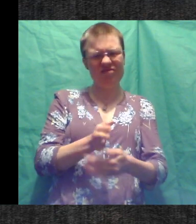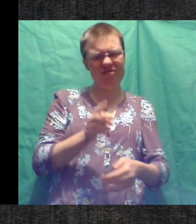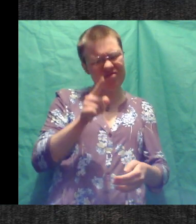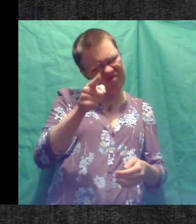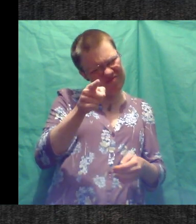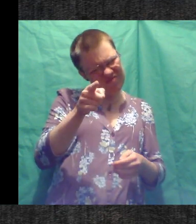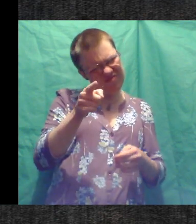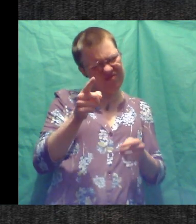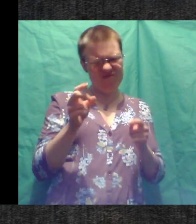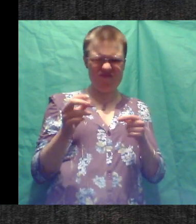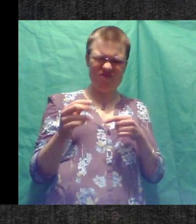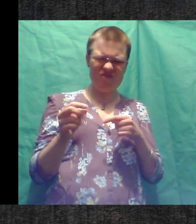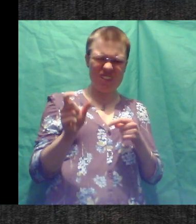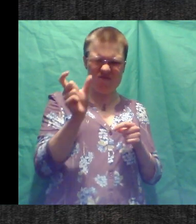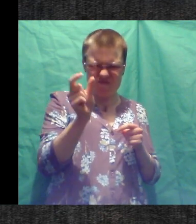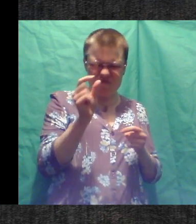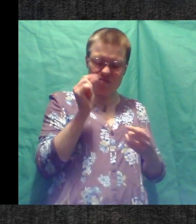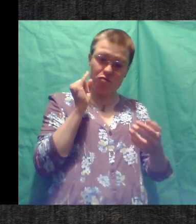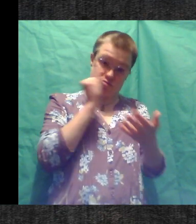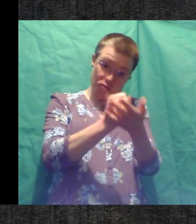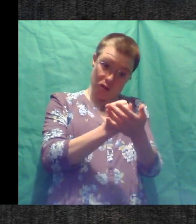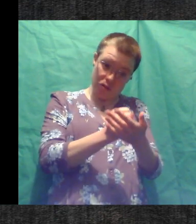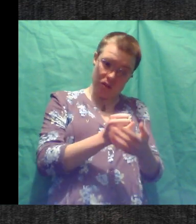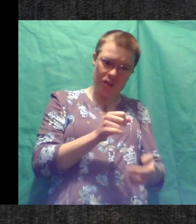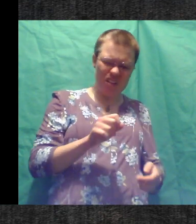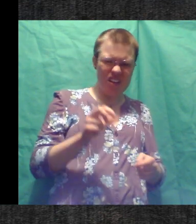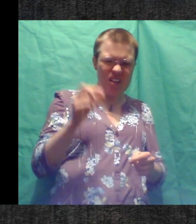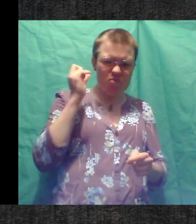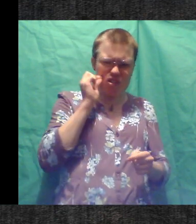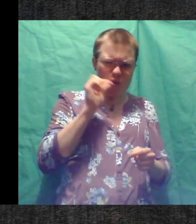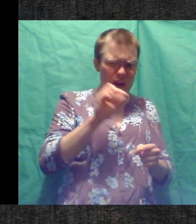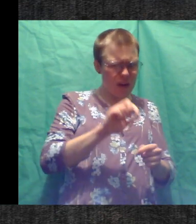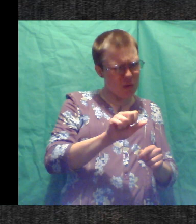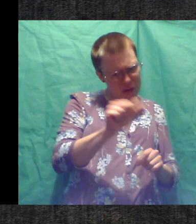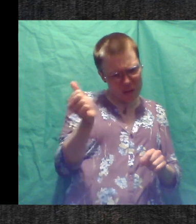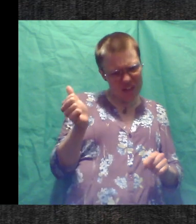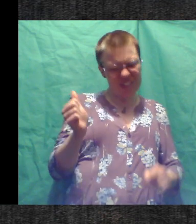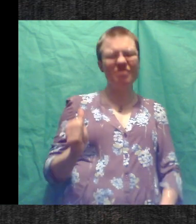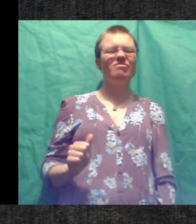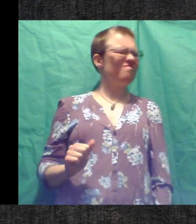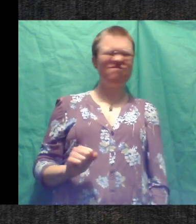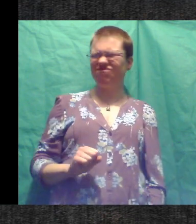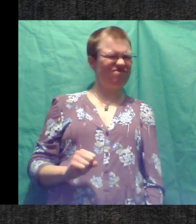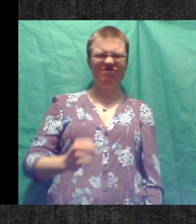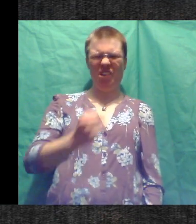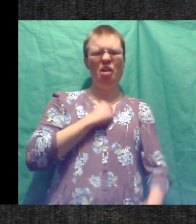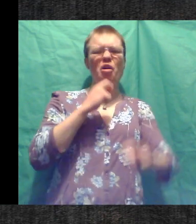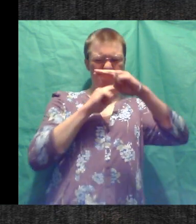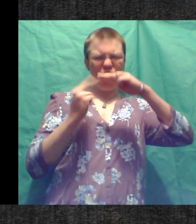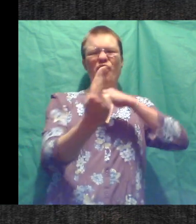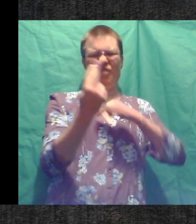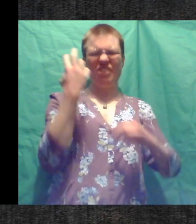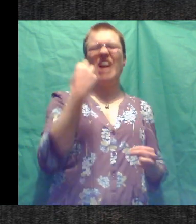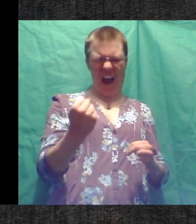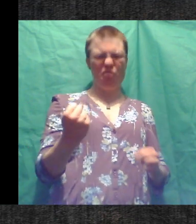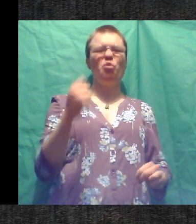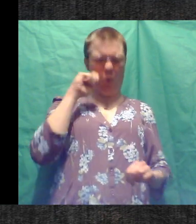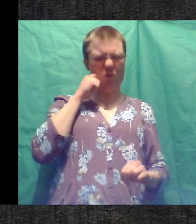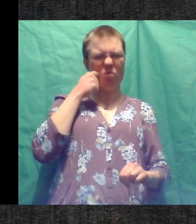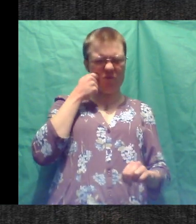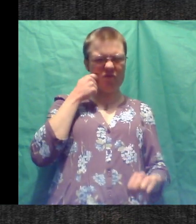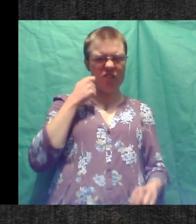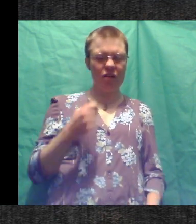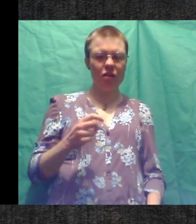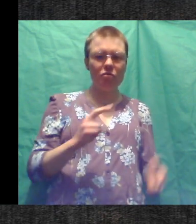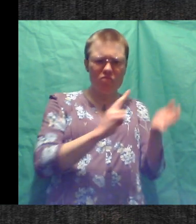Not exactly. I was partly wrong about you. What about Liquid and the others? I'll have